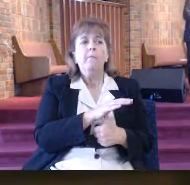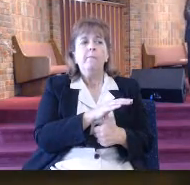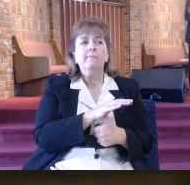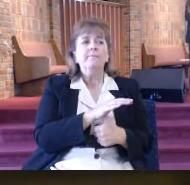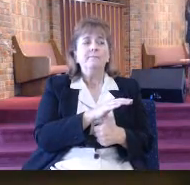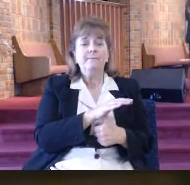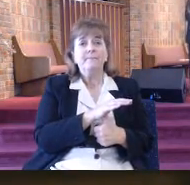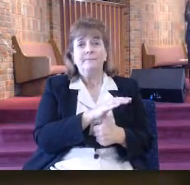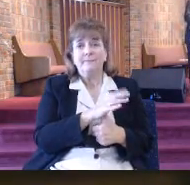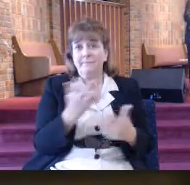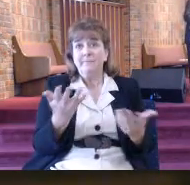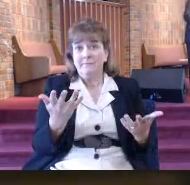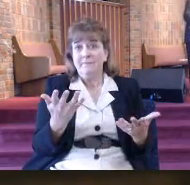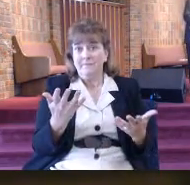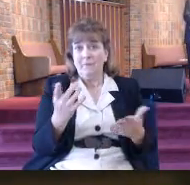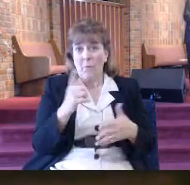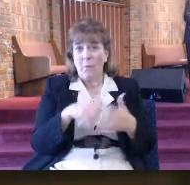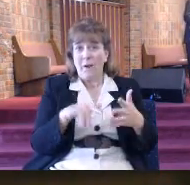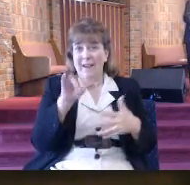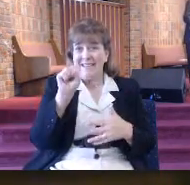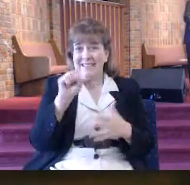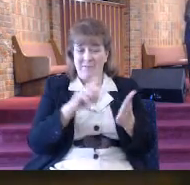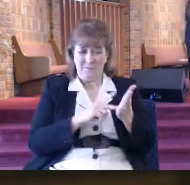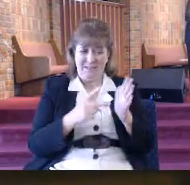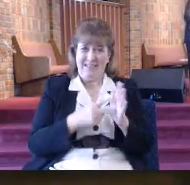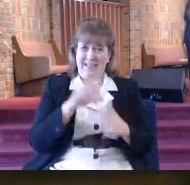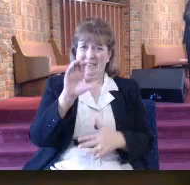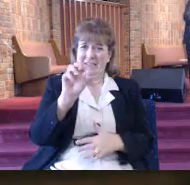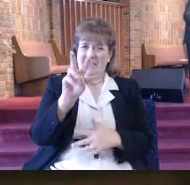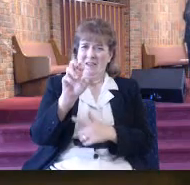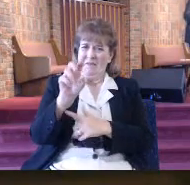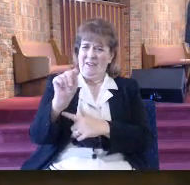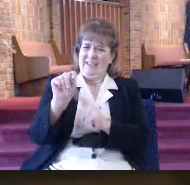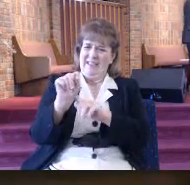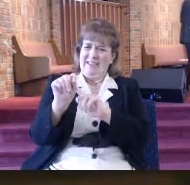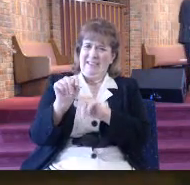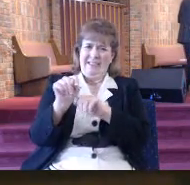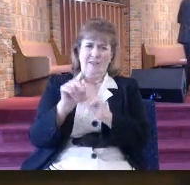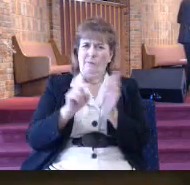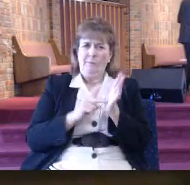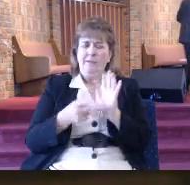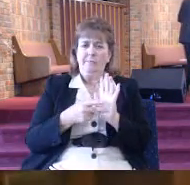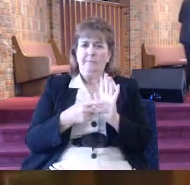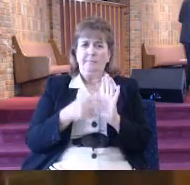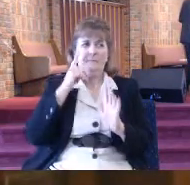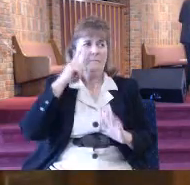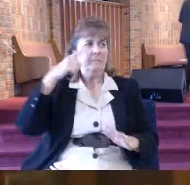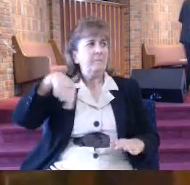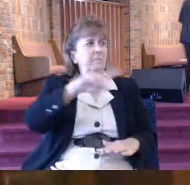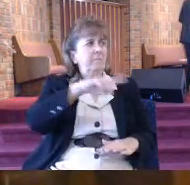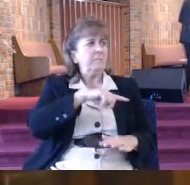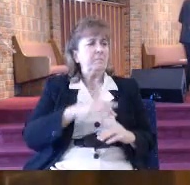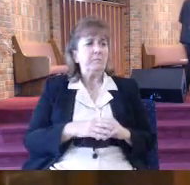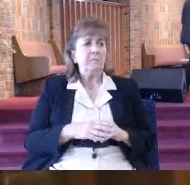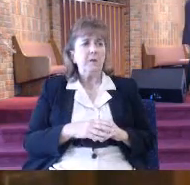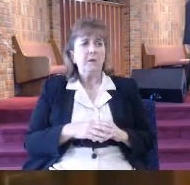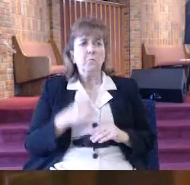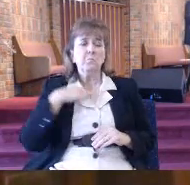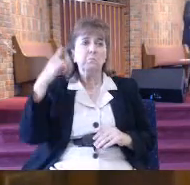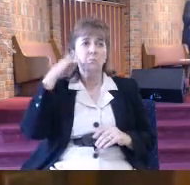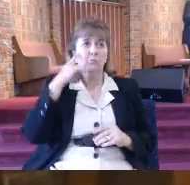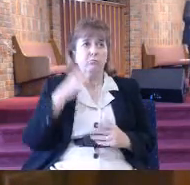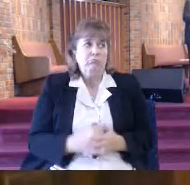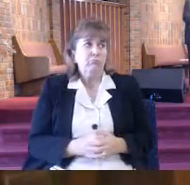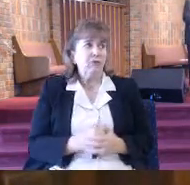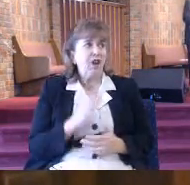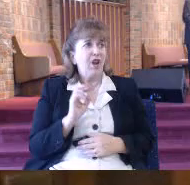really what it is. How do we define covetousness? My guess is most of us are not afraid of that word. Although